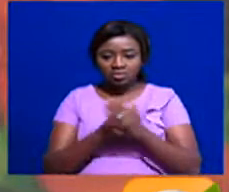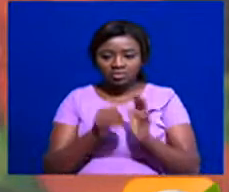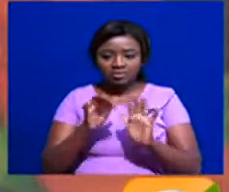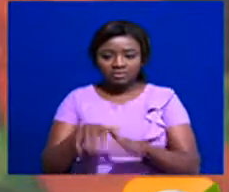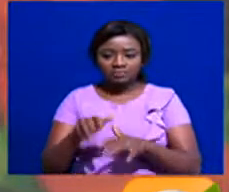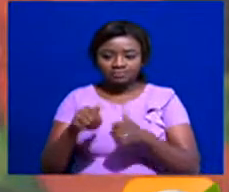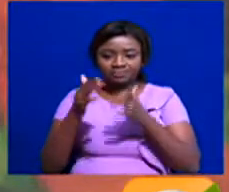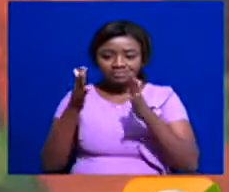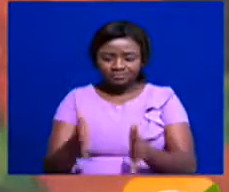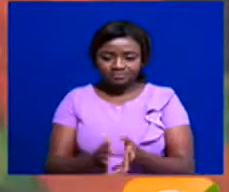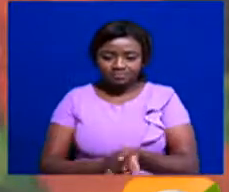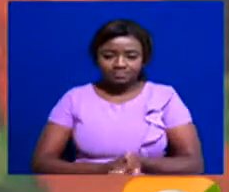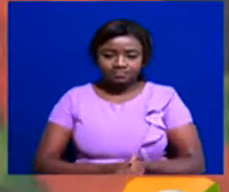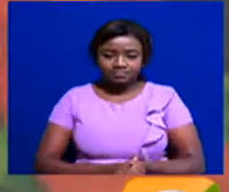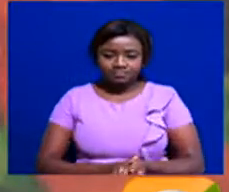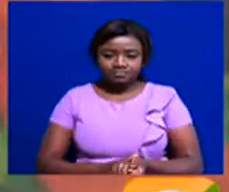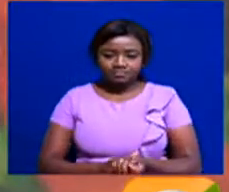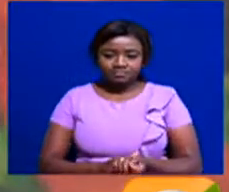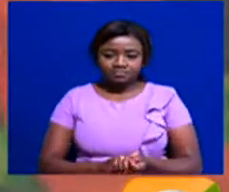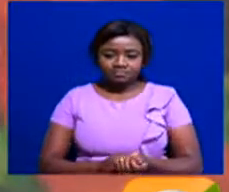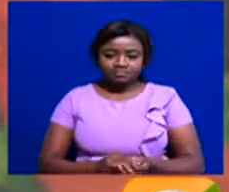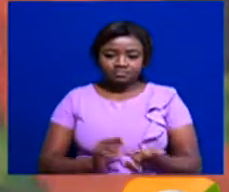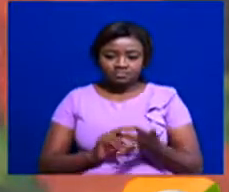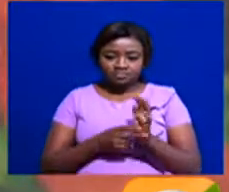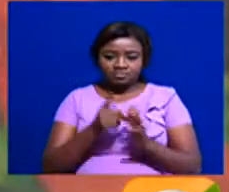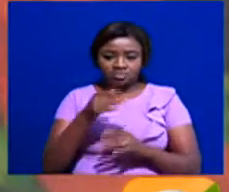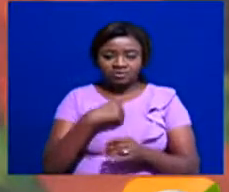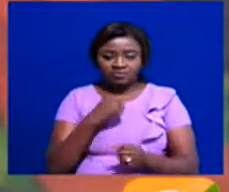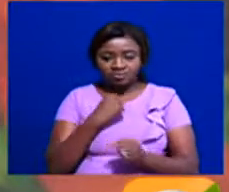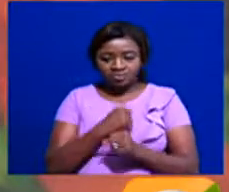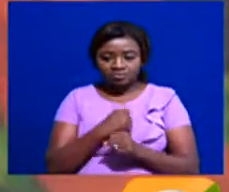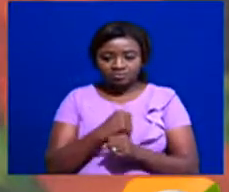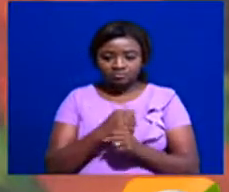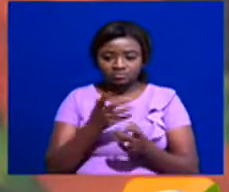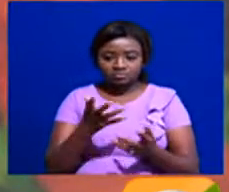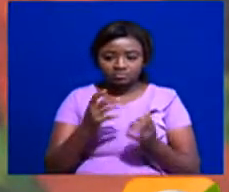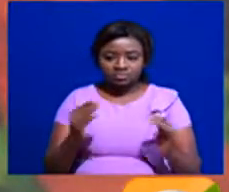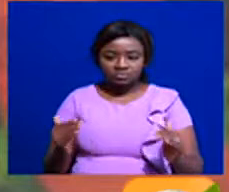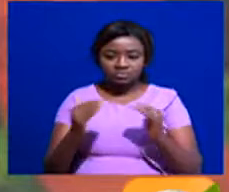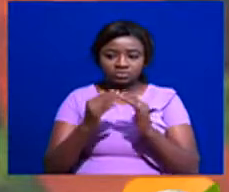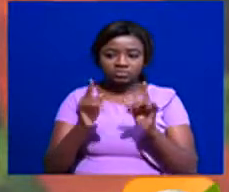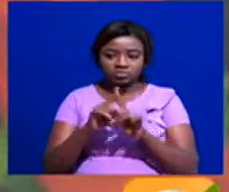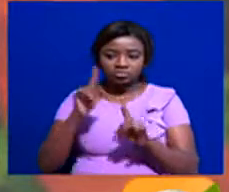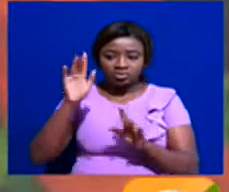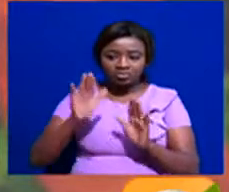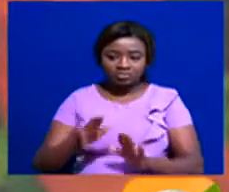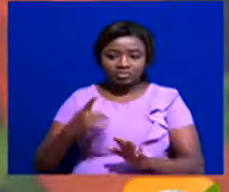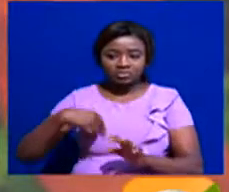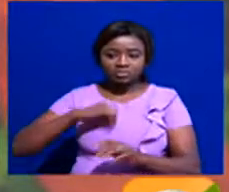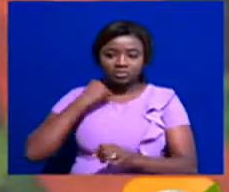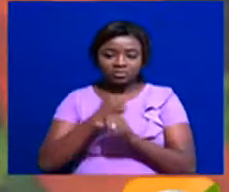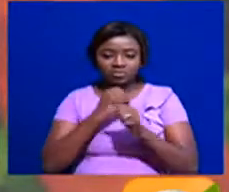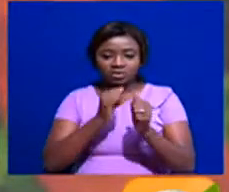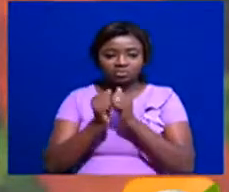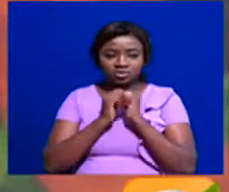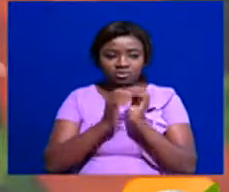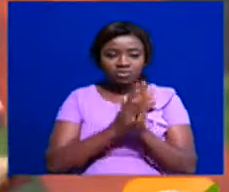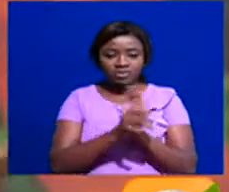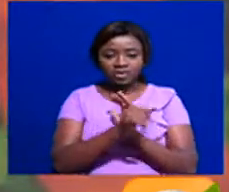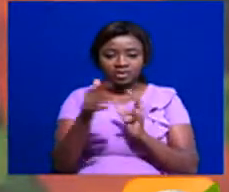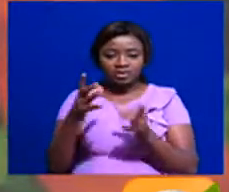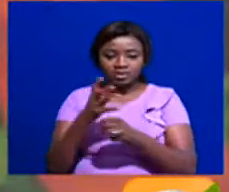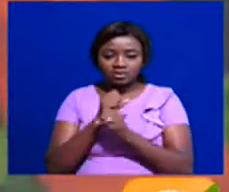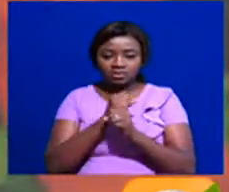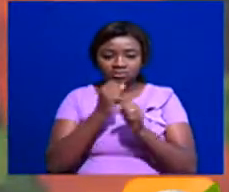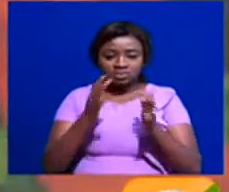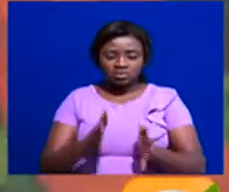growing counties, we have a journey to do, and we really, really need to work together with other partners and stakeholders out